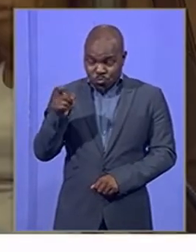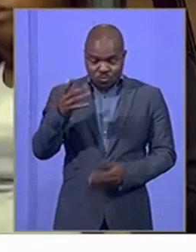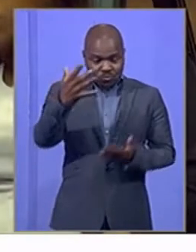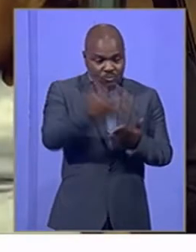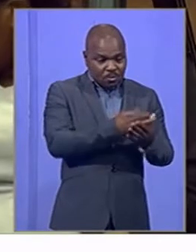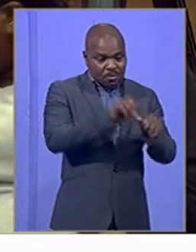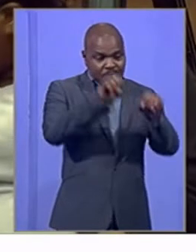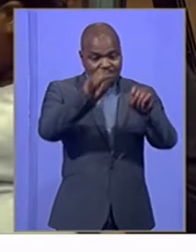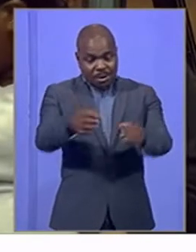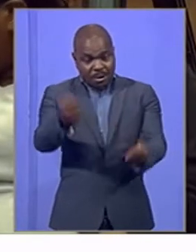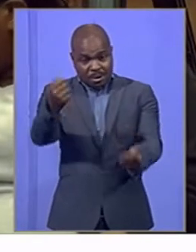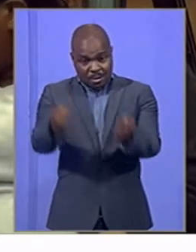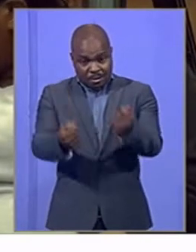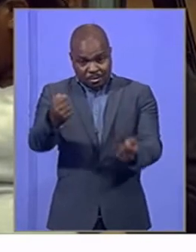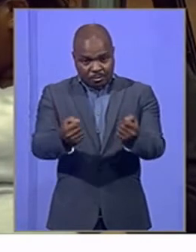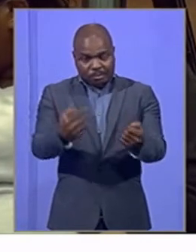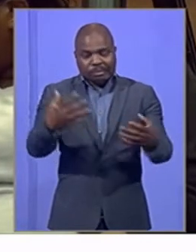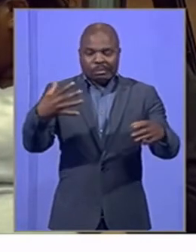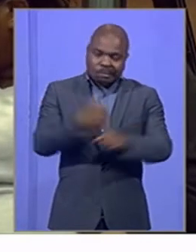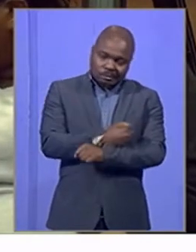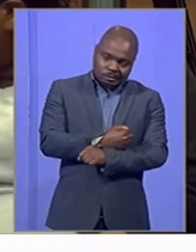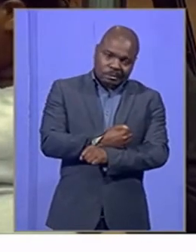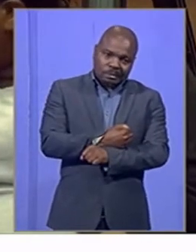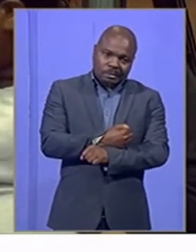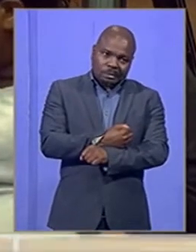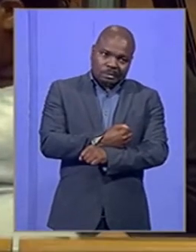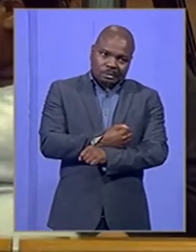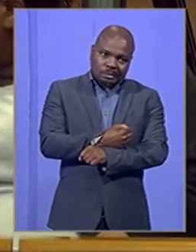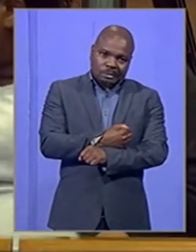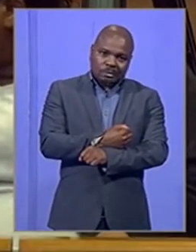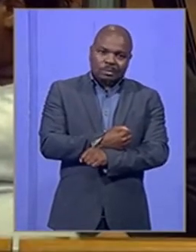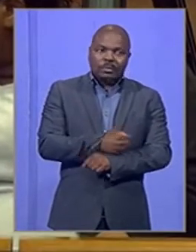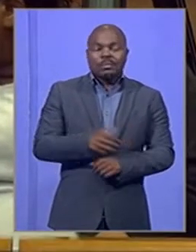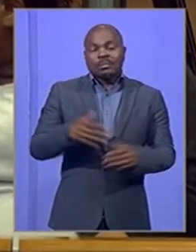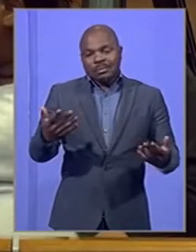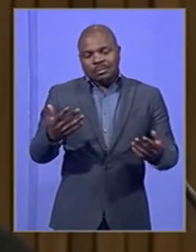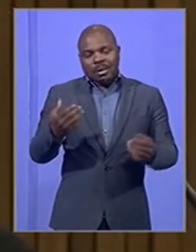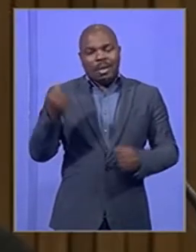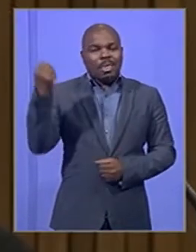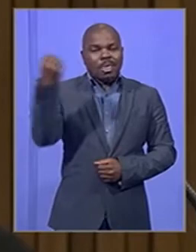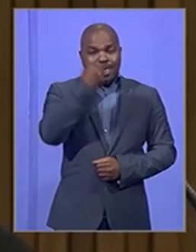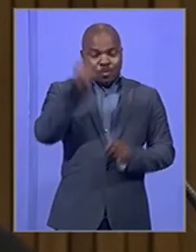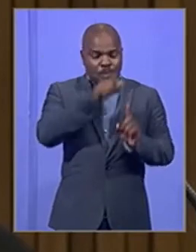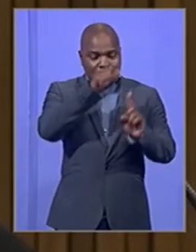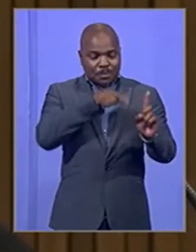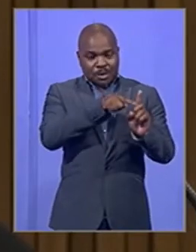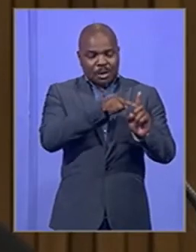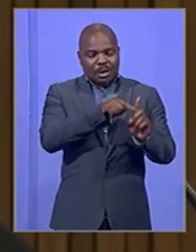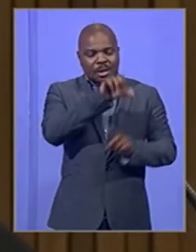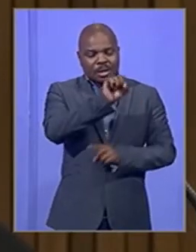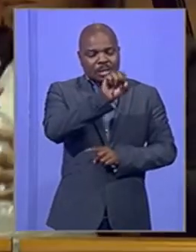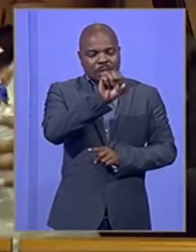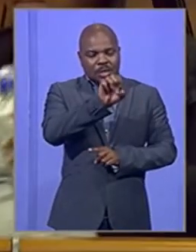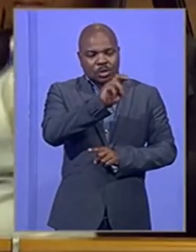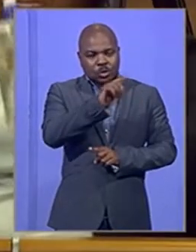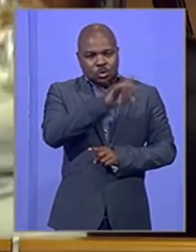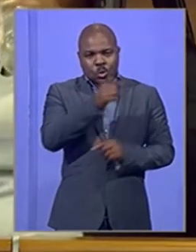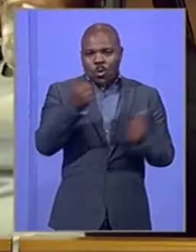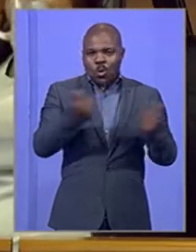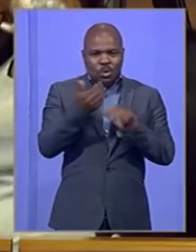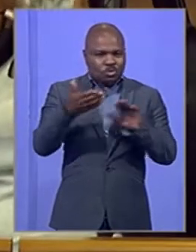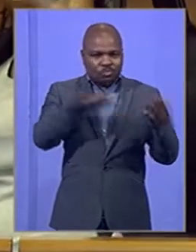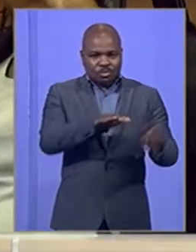the car, unfortunately our beloved hero had already passed on.